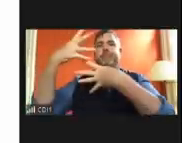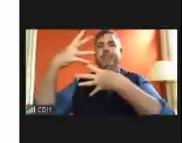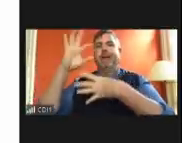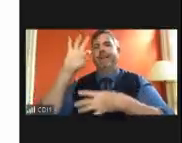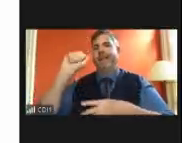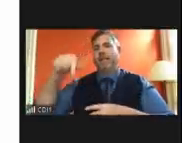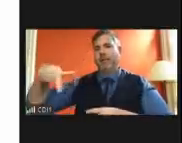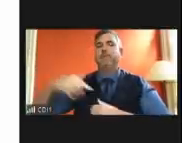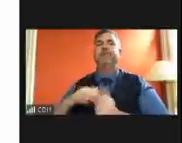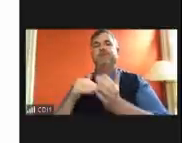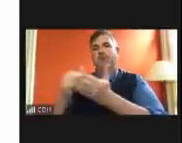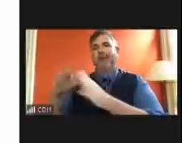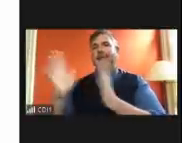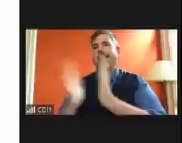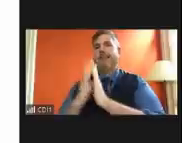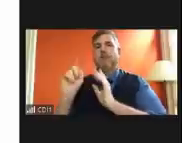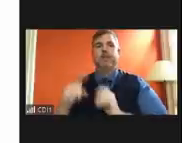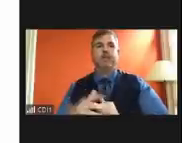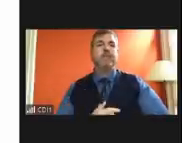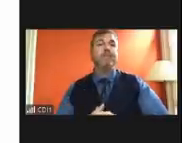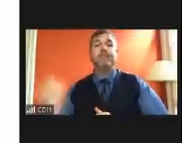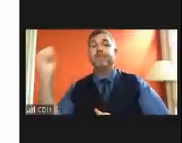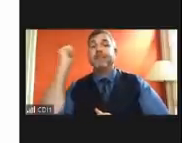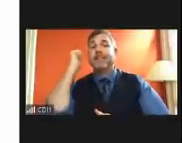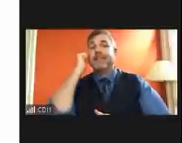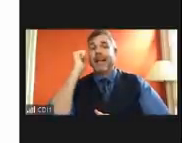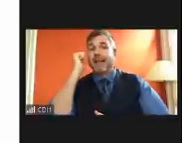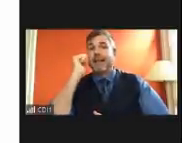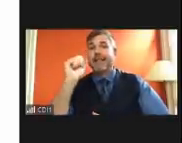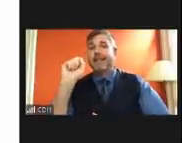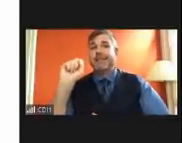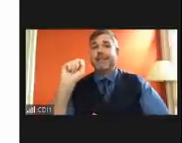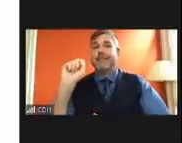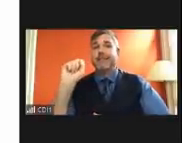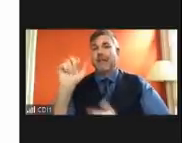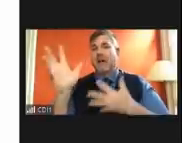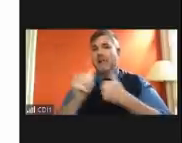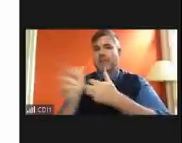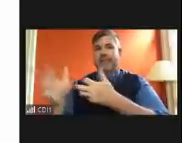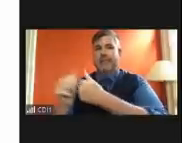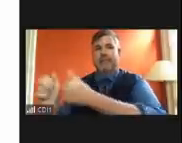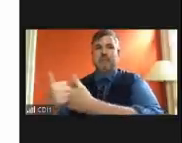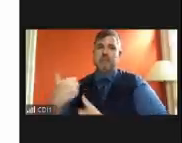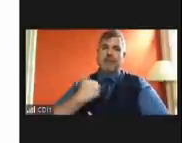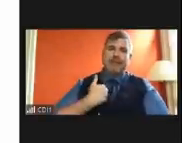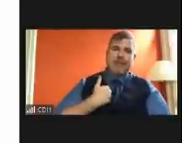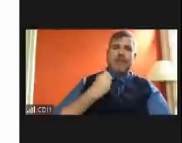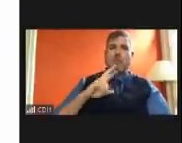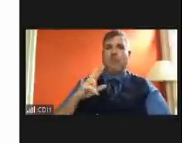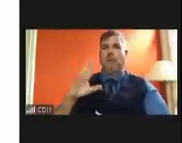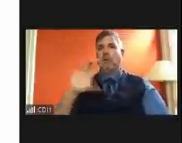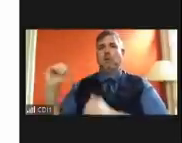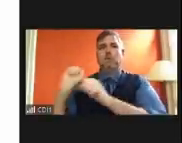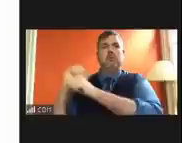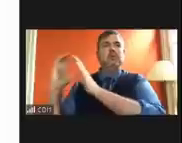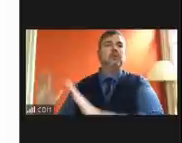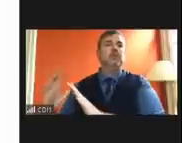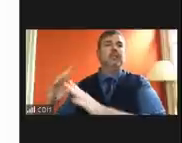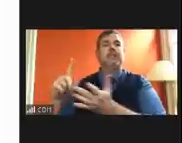daily status updates. Sometimes I or one of my colleagues will do, a video update just